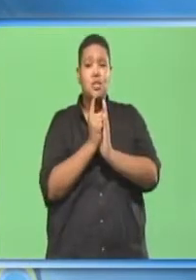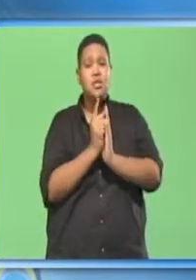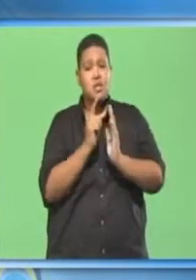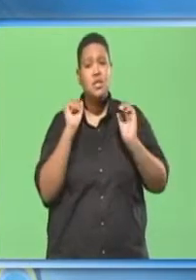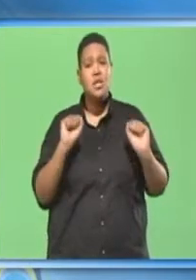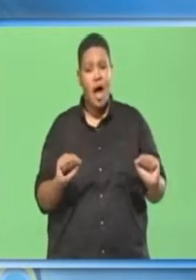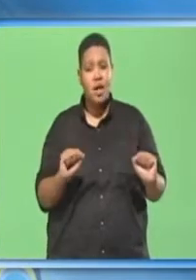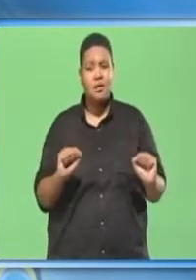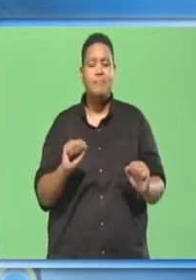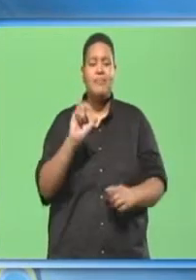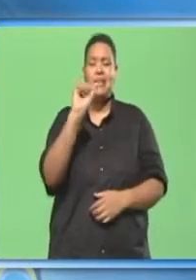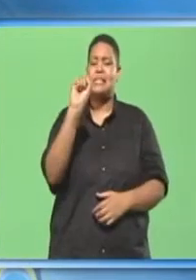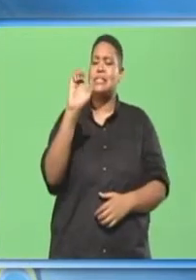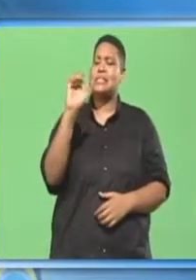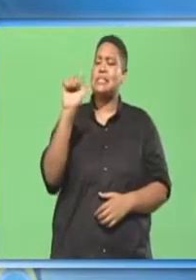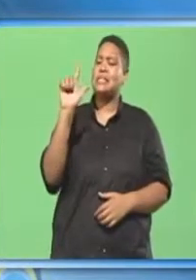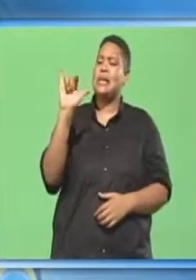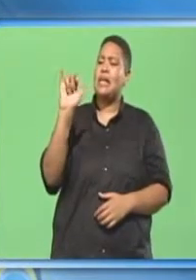Sealing.